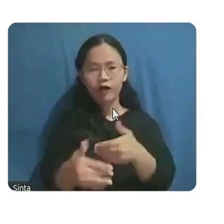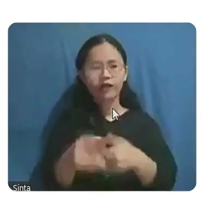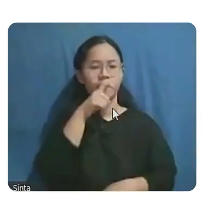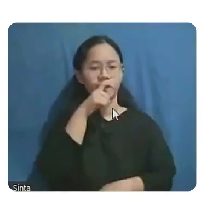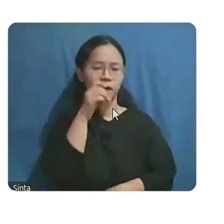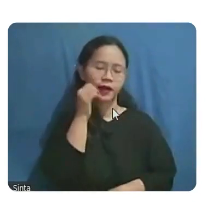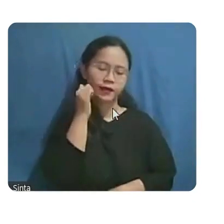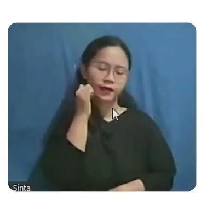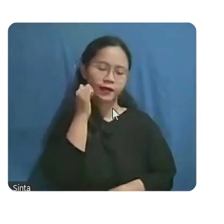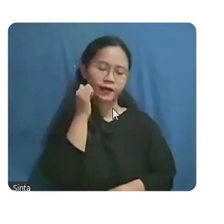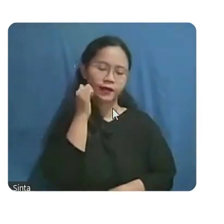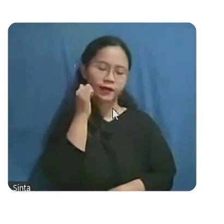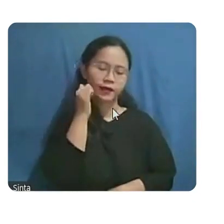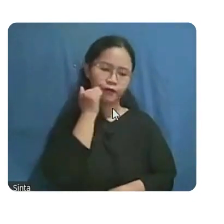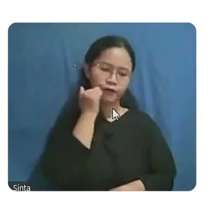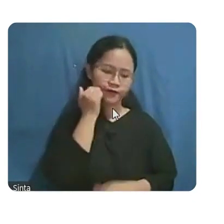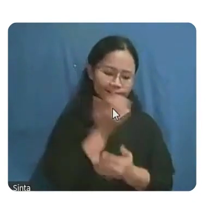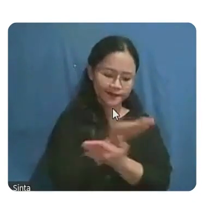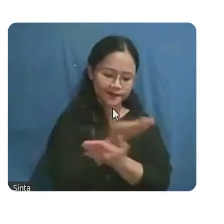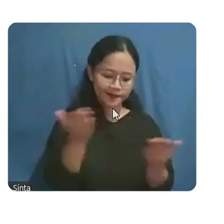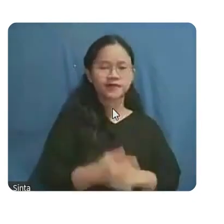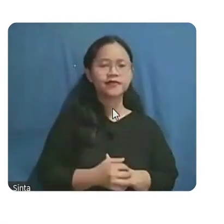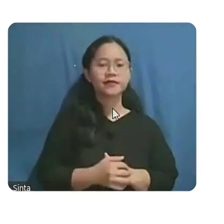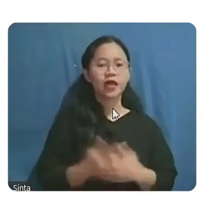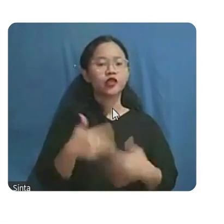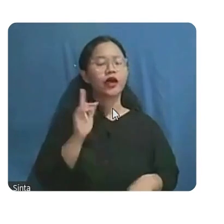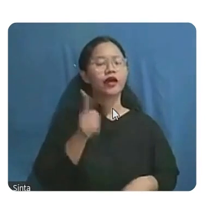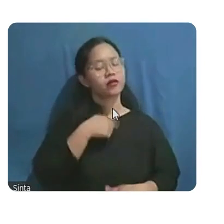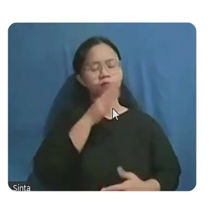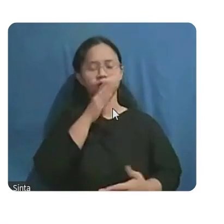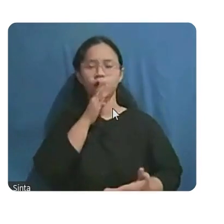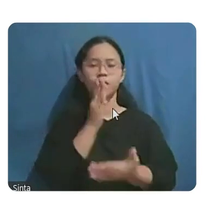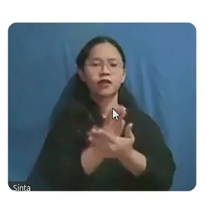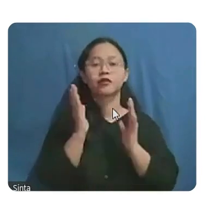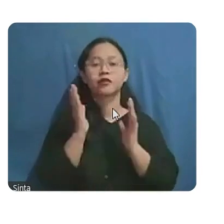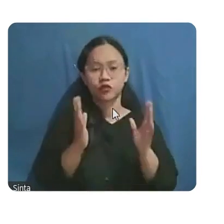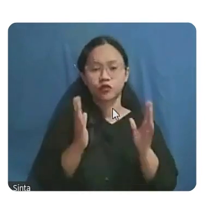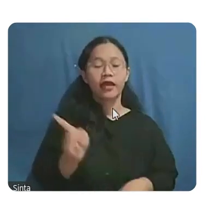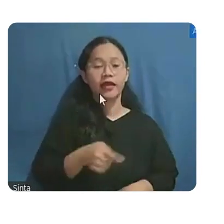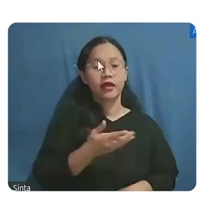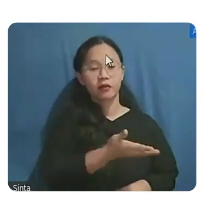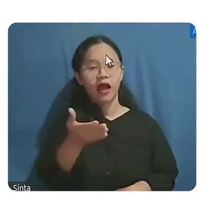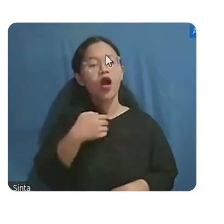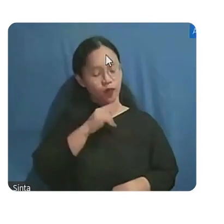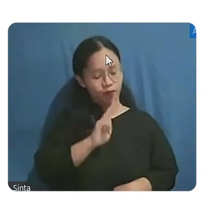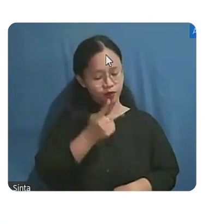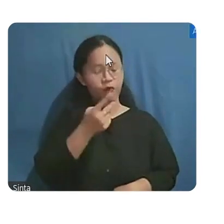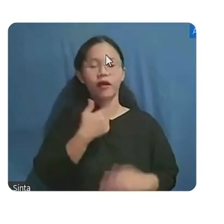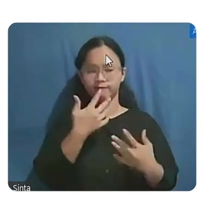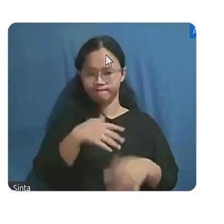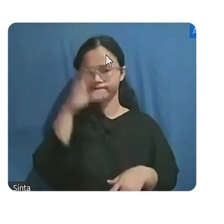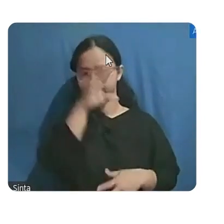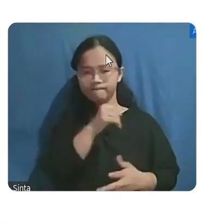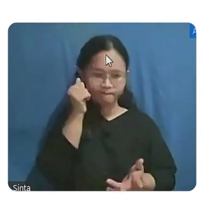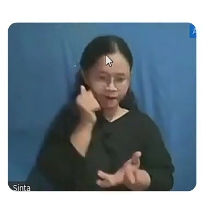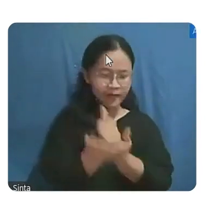understanding, collaboration, and most importantly, a better tomorrow. Without further ado, by the name of God,